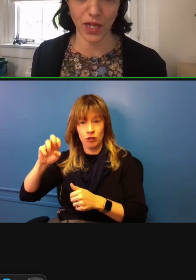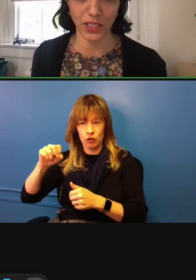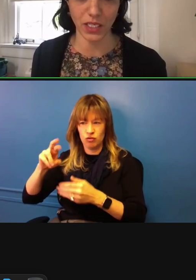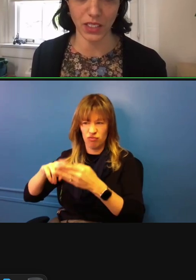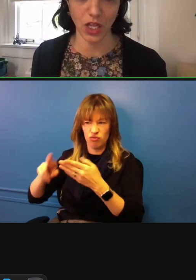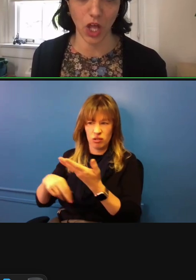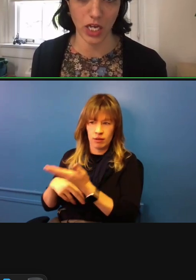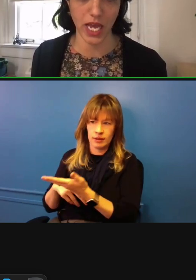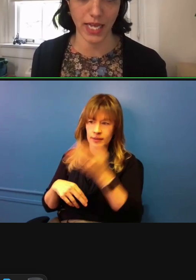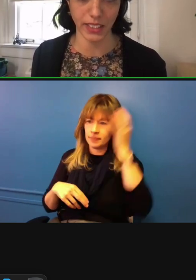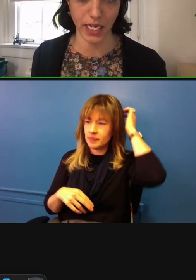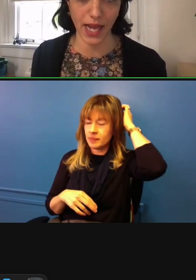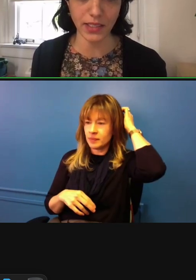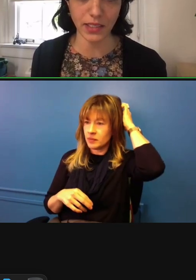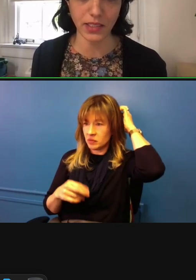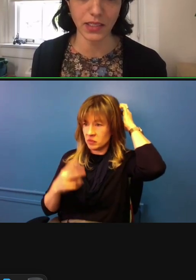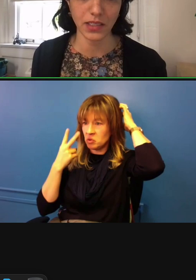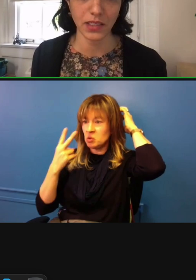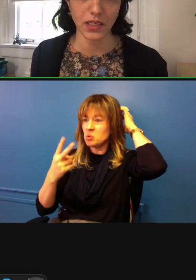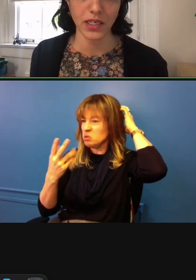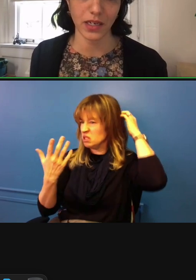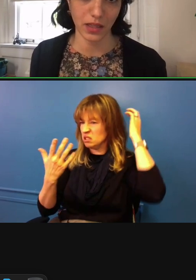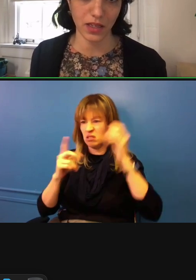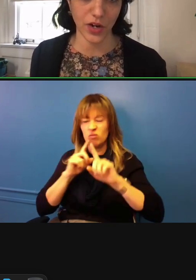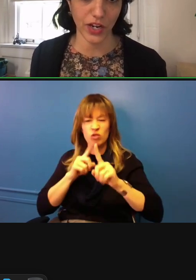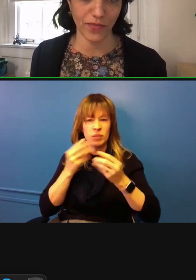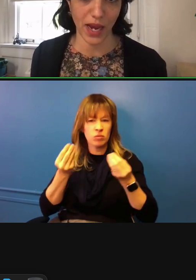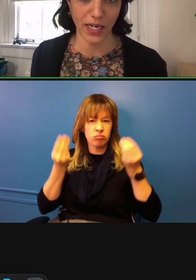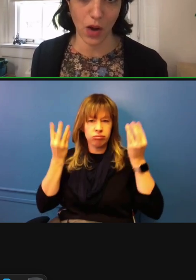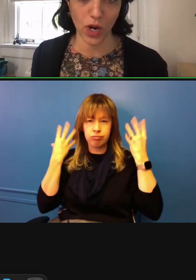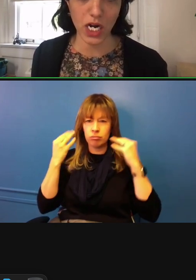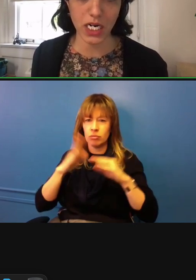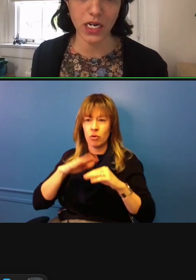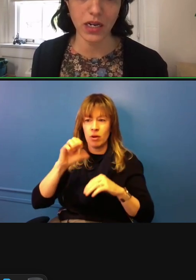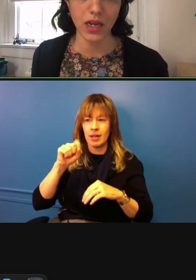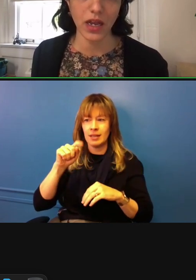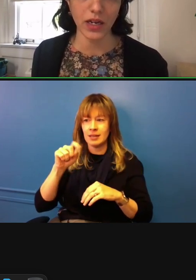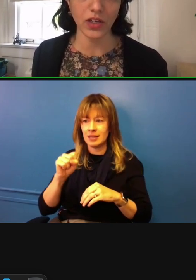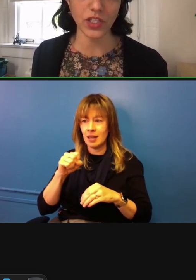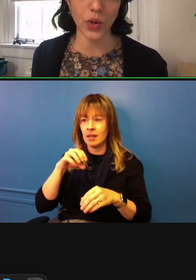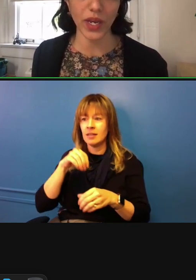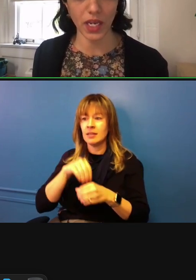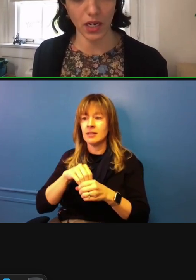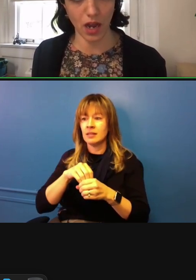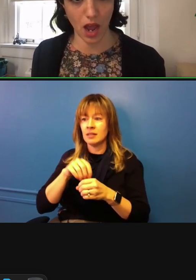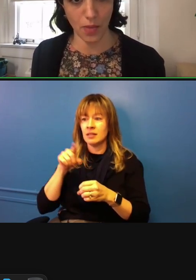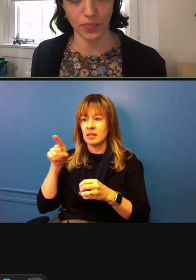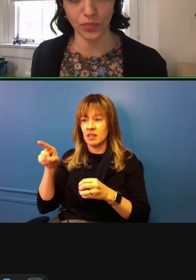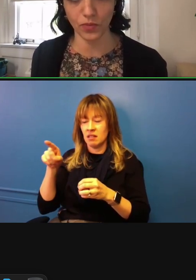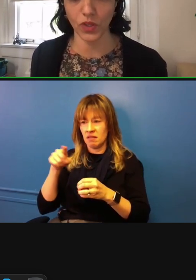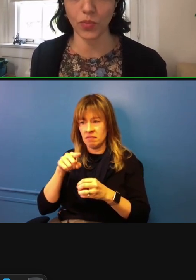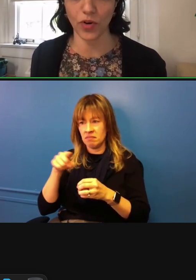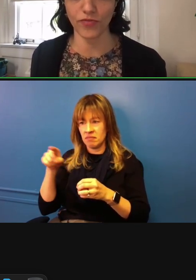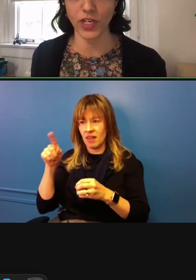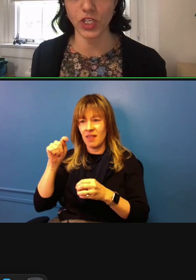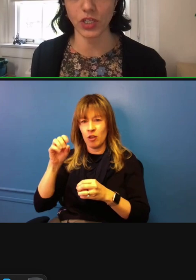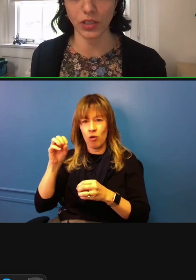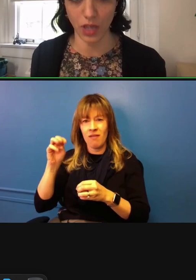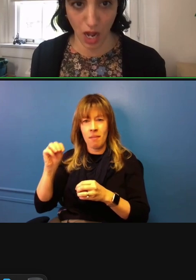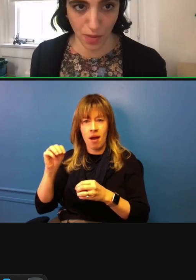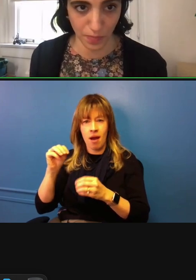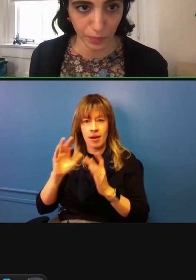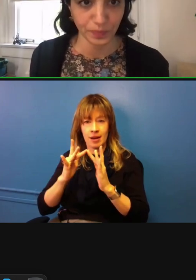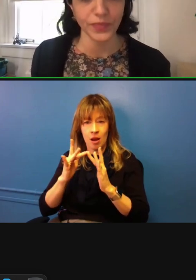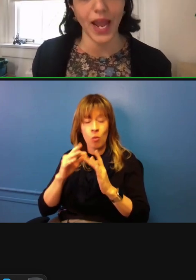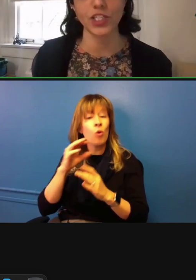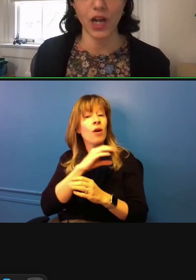see responses along the STS, in the theory of mind network, and also in more